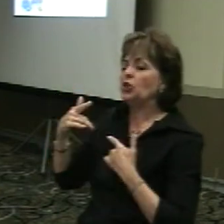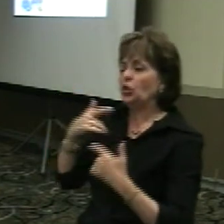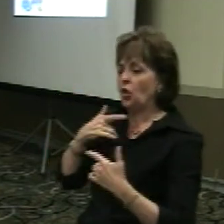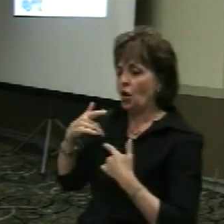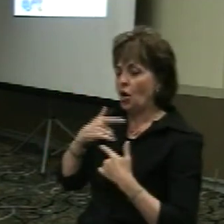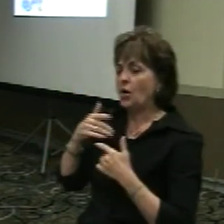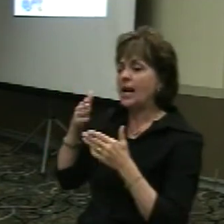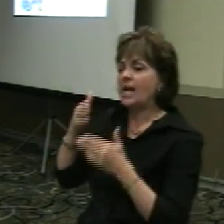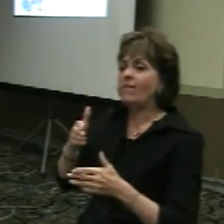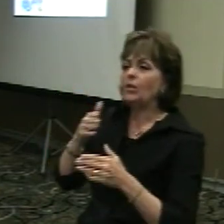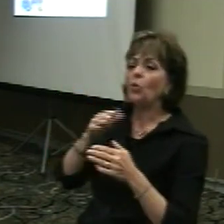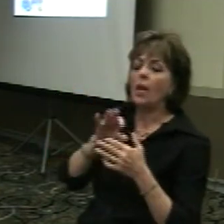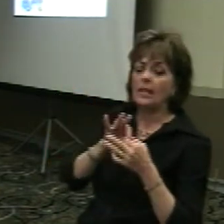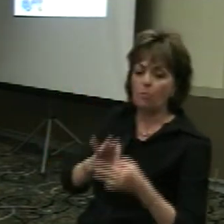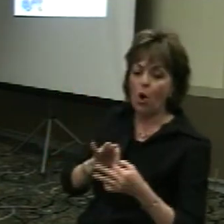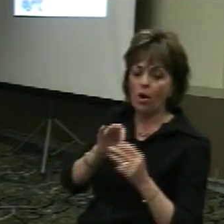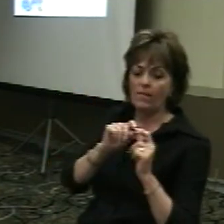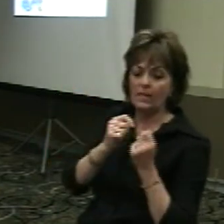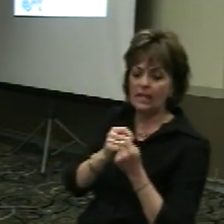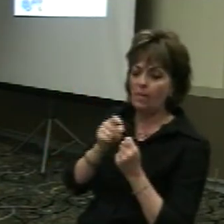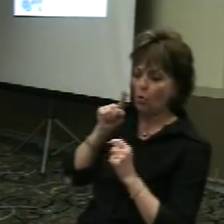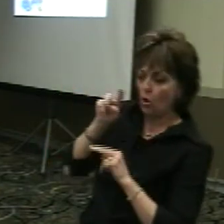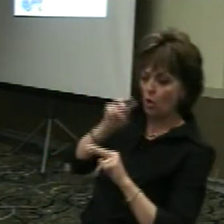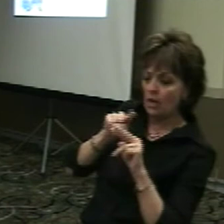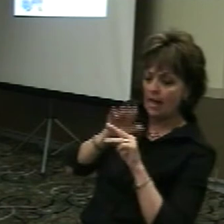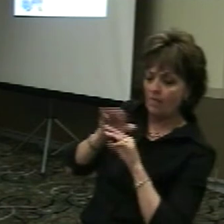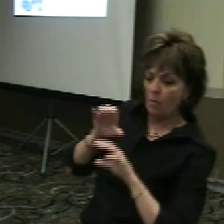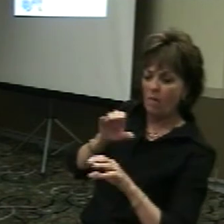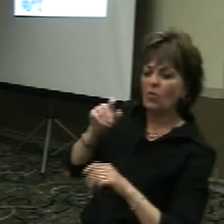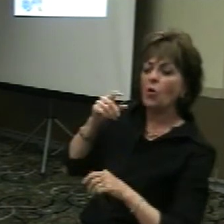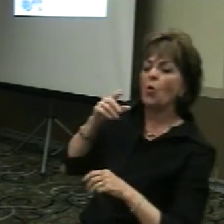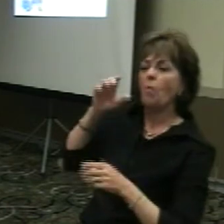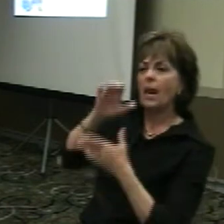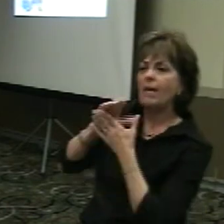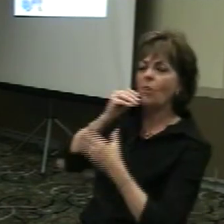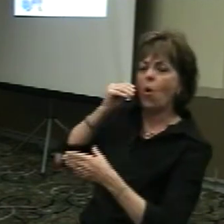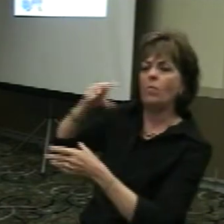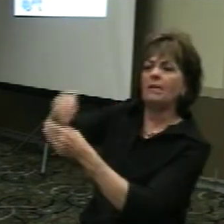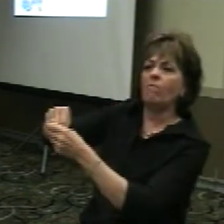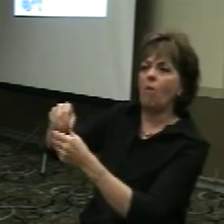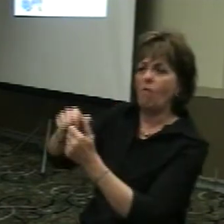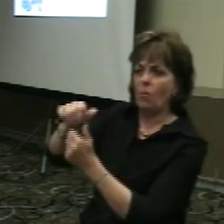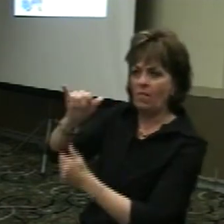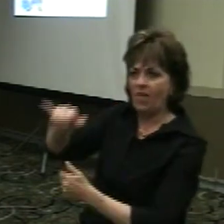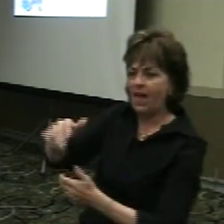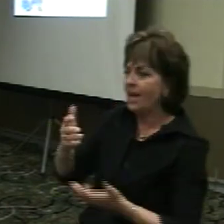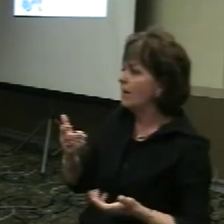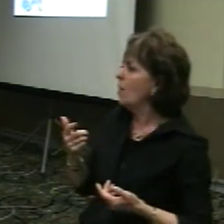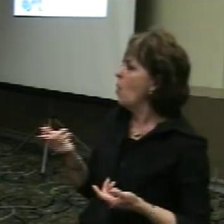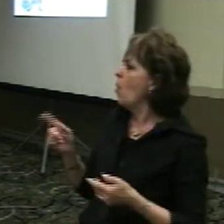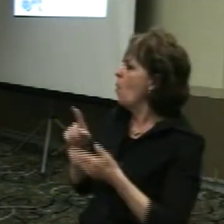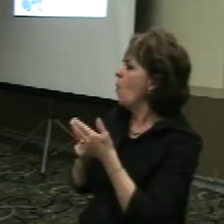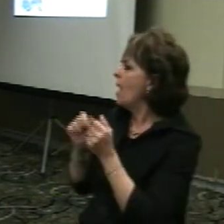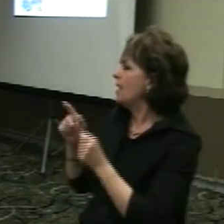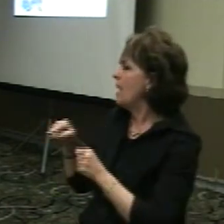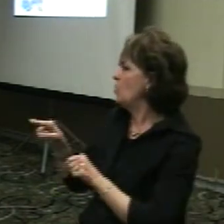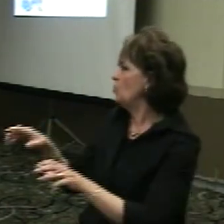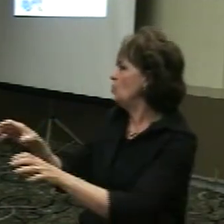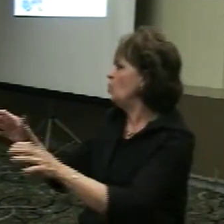team, and you're looking at the student's behavior, and you believe that home situations play a role in this, what could you do?